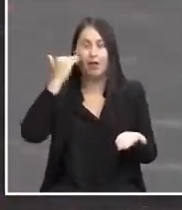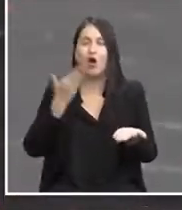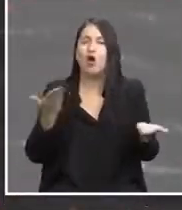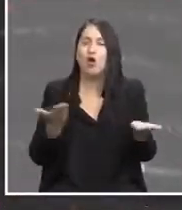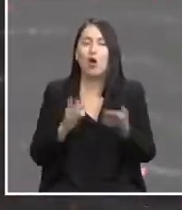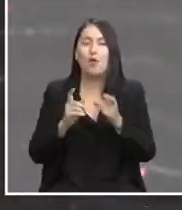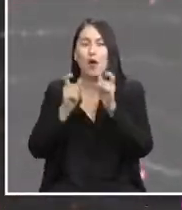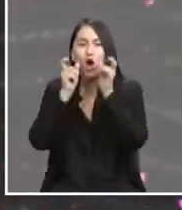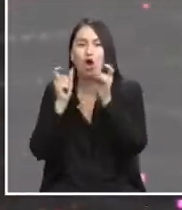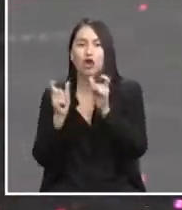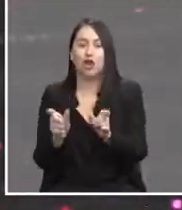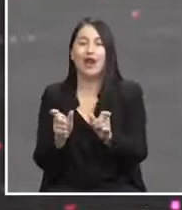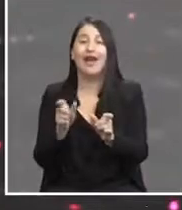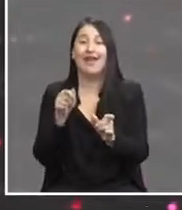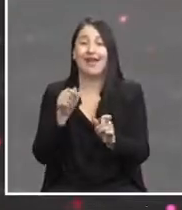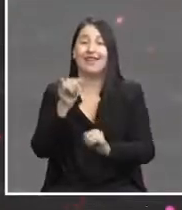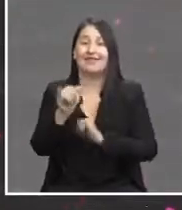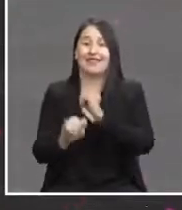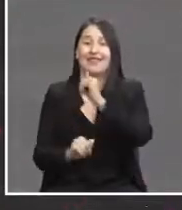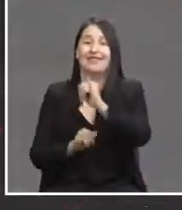cyber conflictuality?